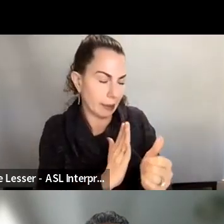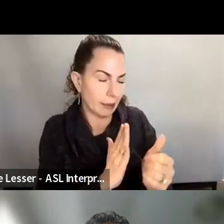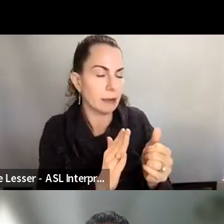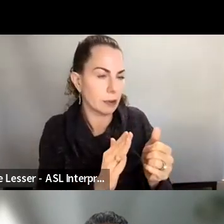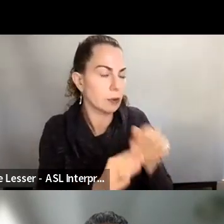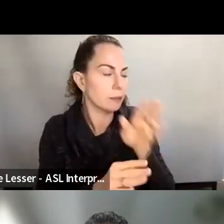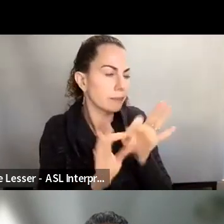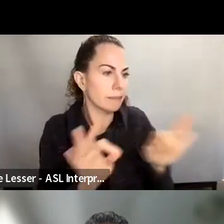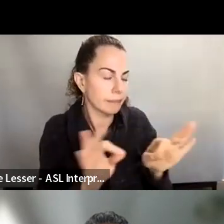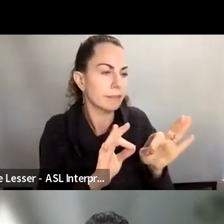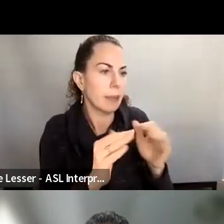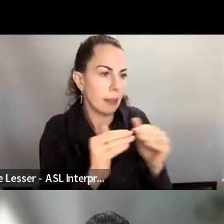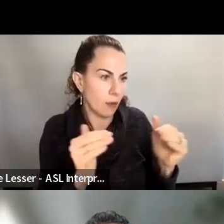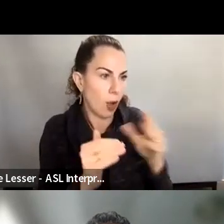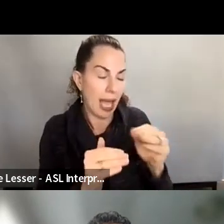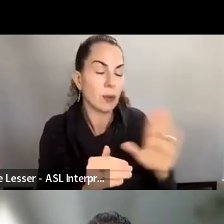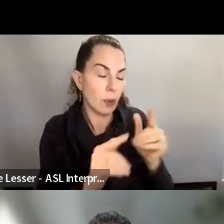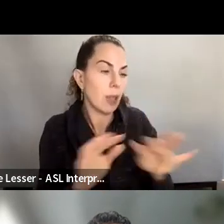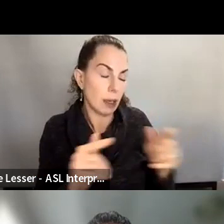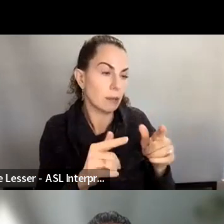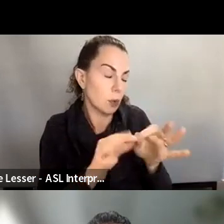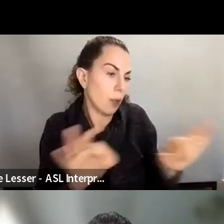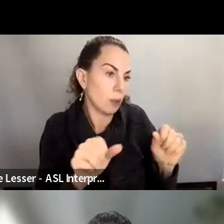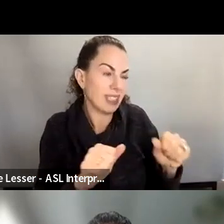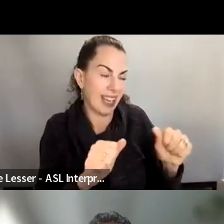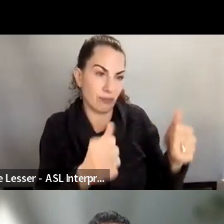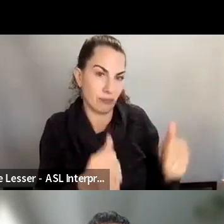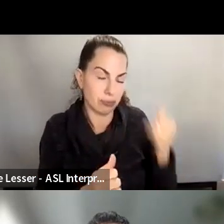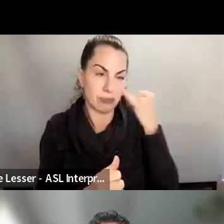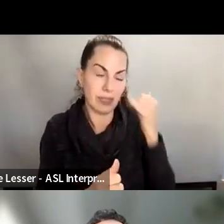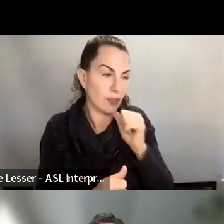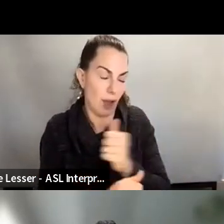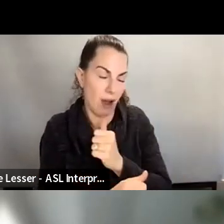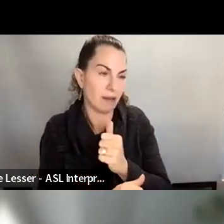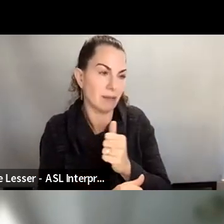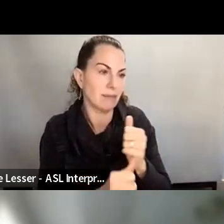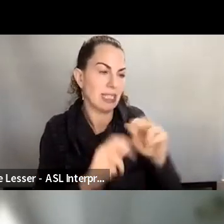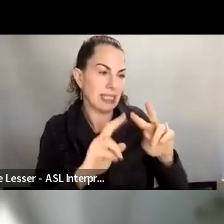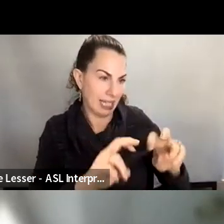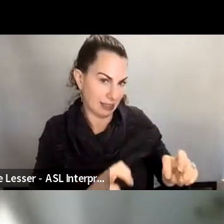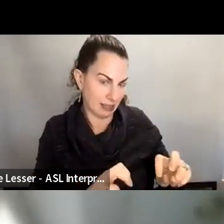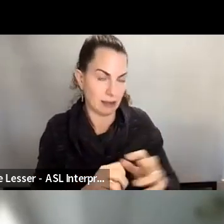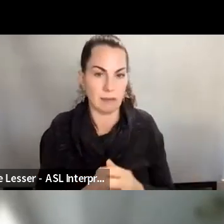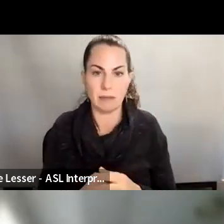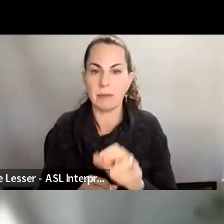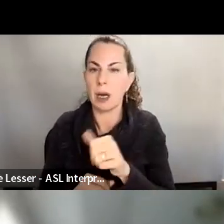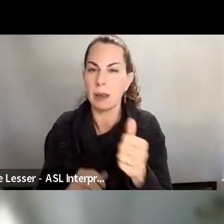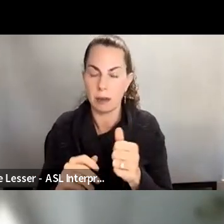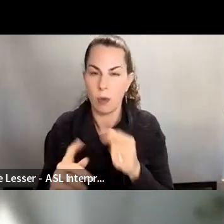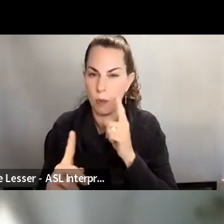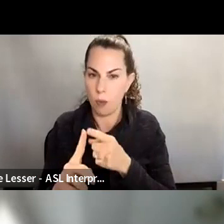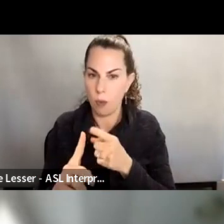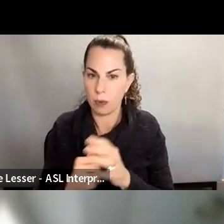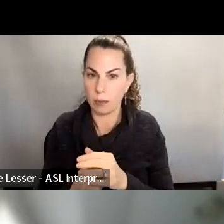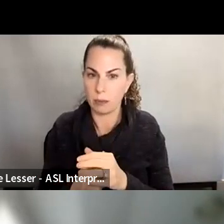level, and your language can deteriorate, if you're not assessed. The one other thing that I wanted to mention is